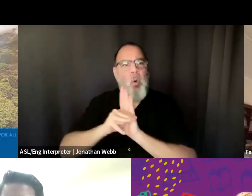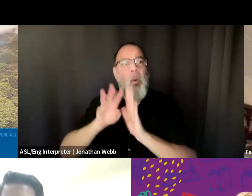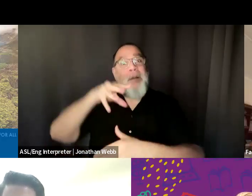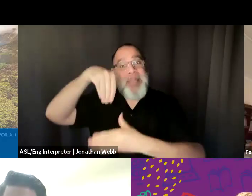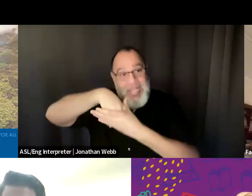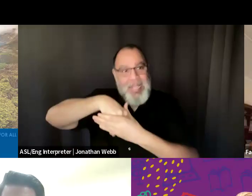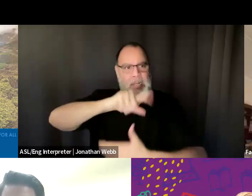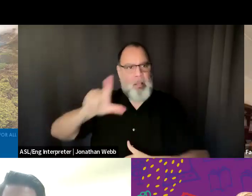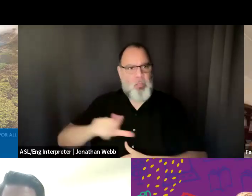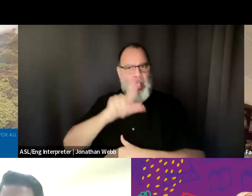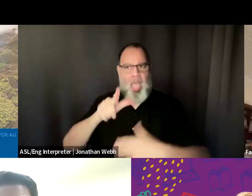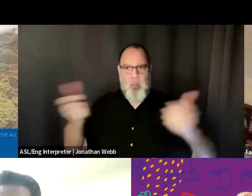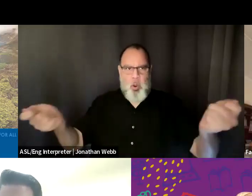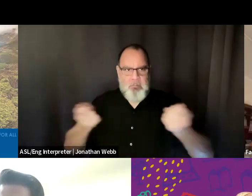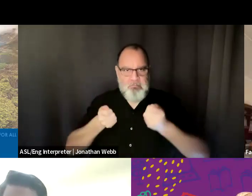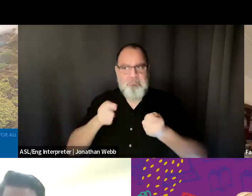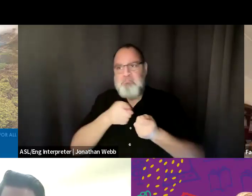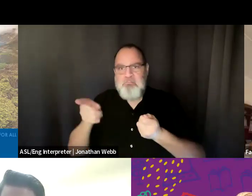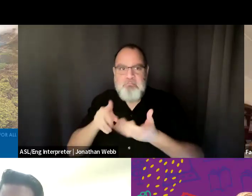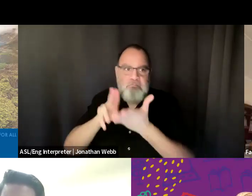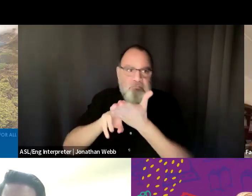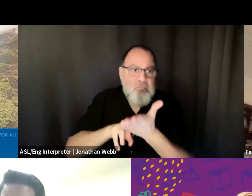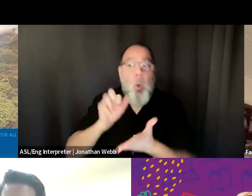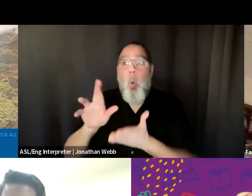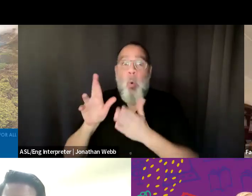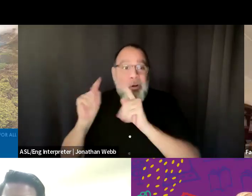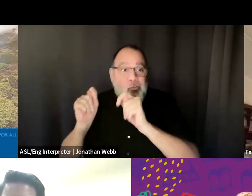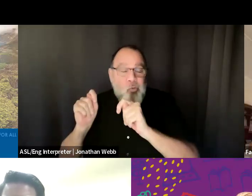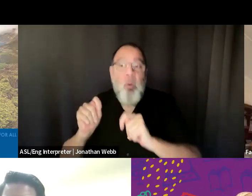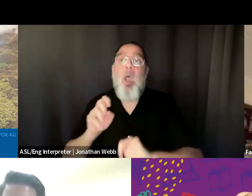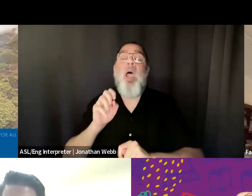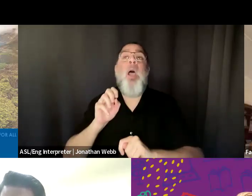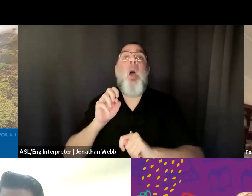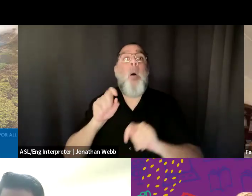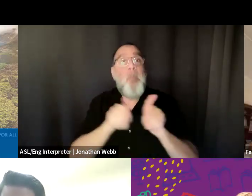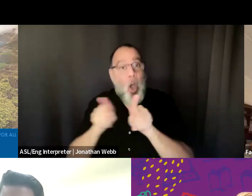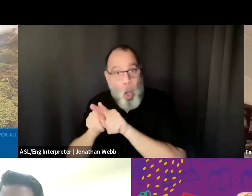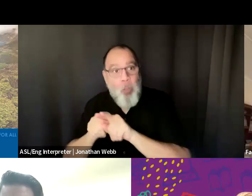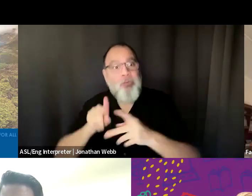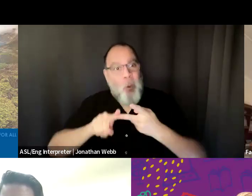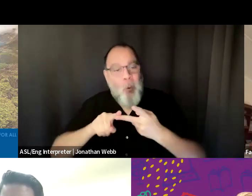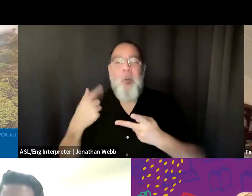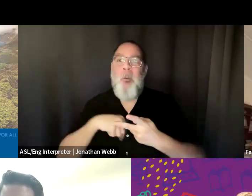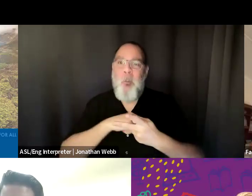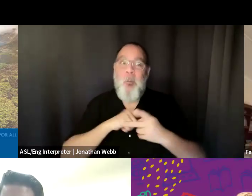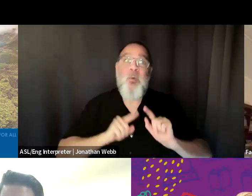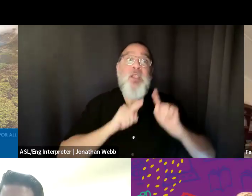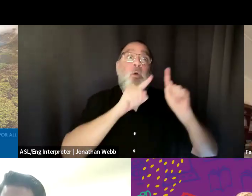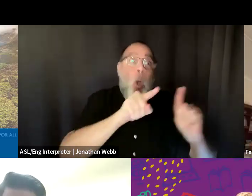up for or tutoring, but we also just go straight into the public and we go where we're most needed, which